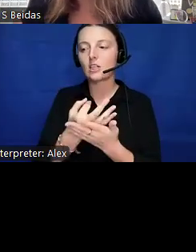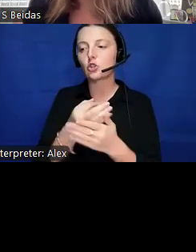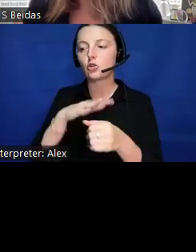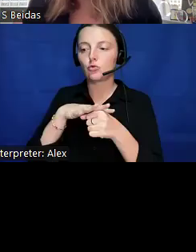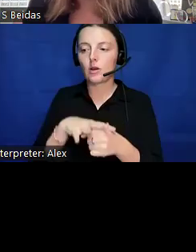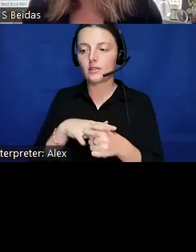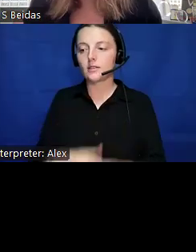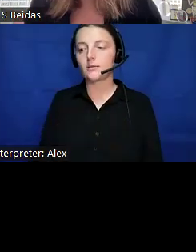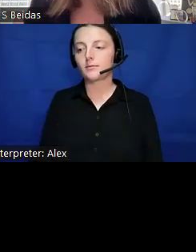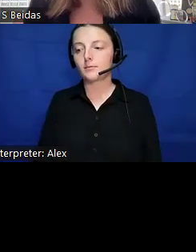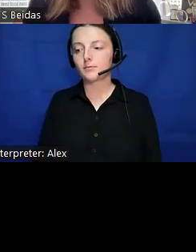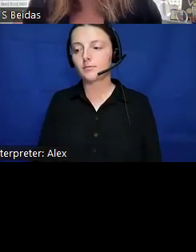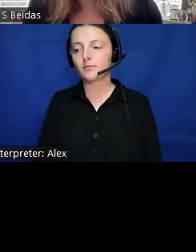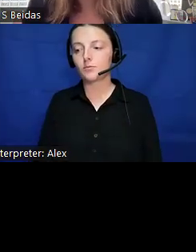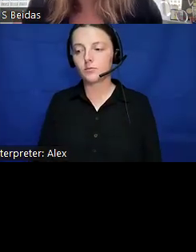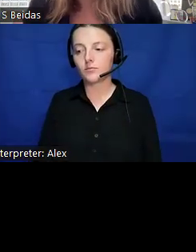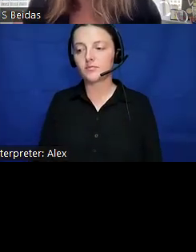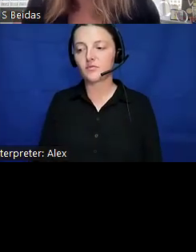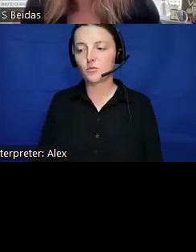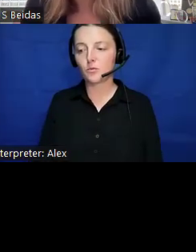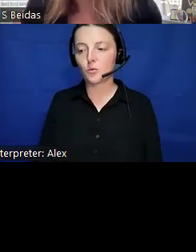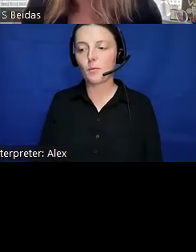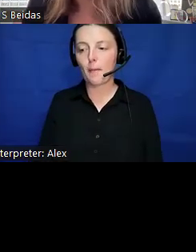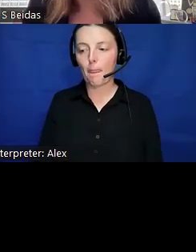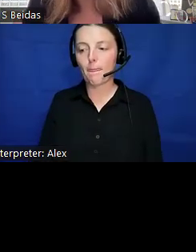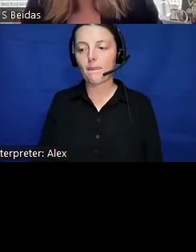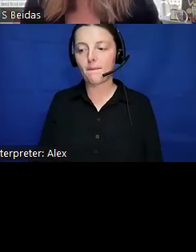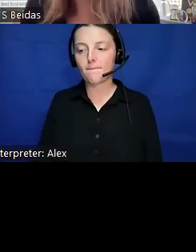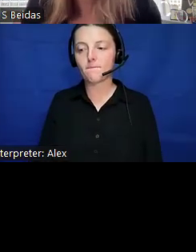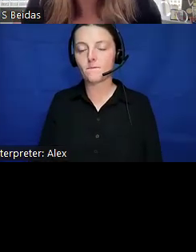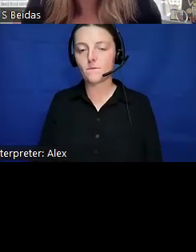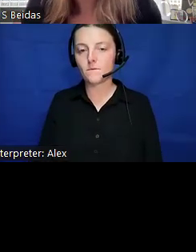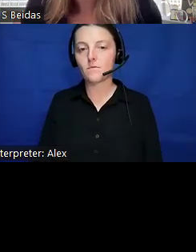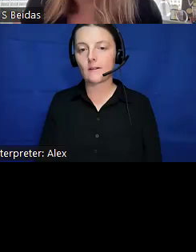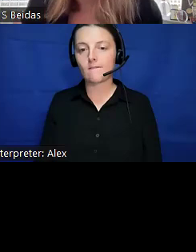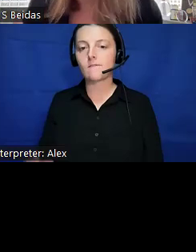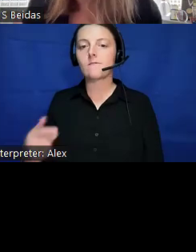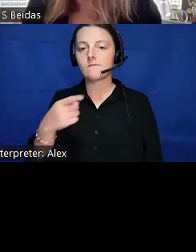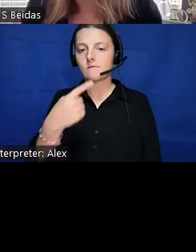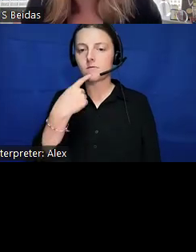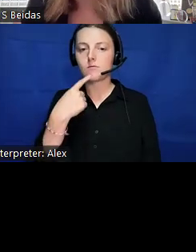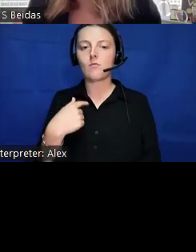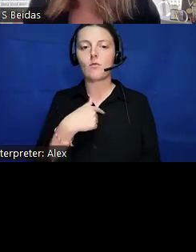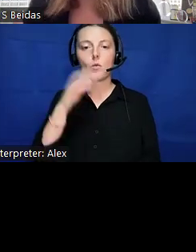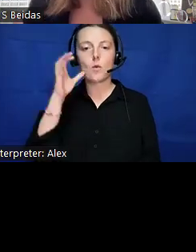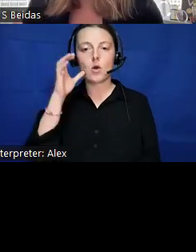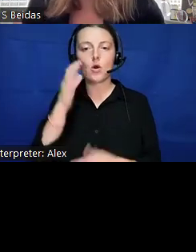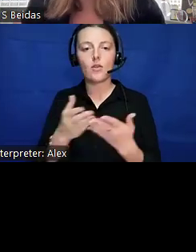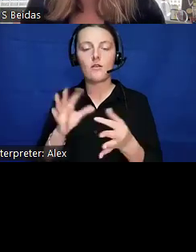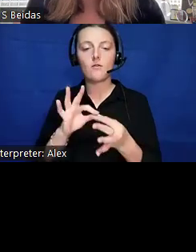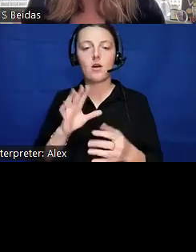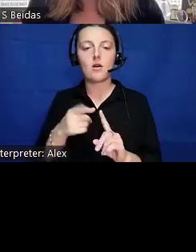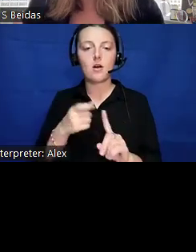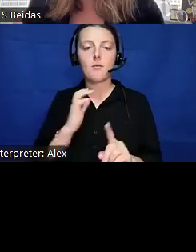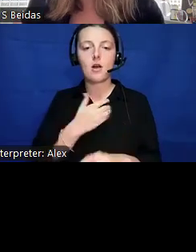the organizations themselves. We heard things from our administrators like, we're losing our shirt. We hold our breath and pray every month when we